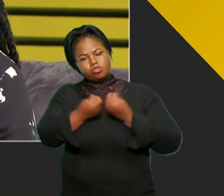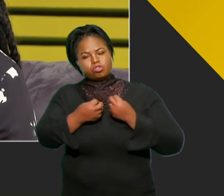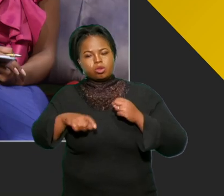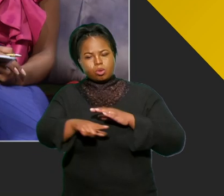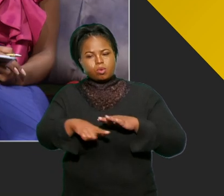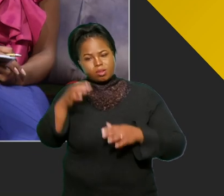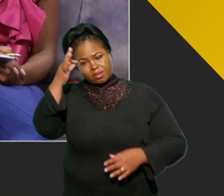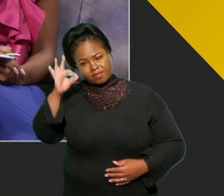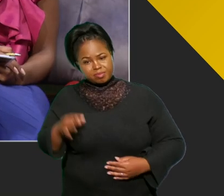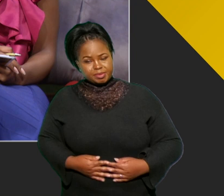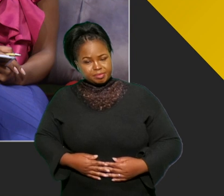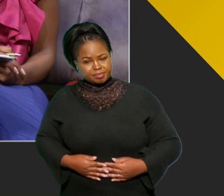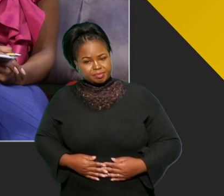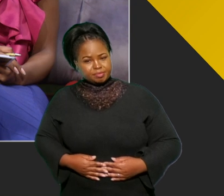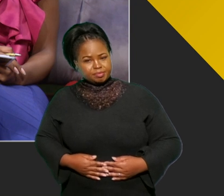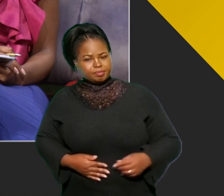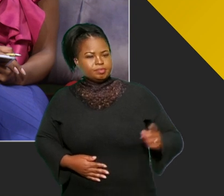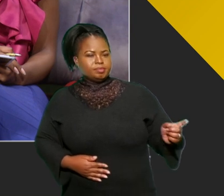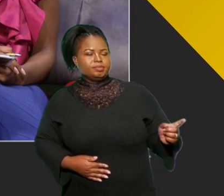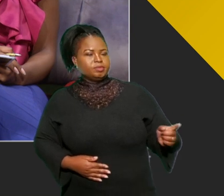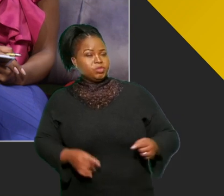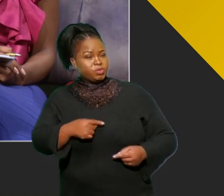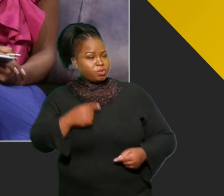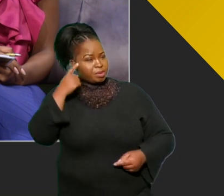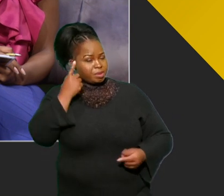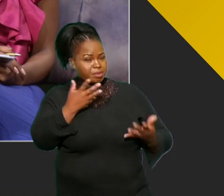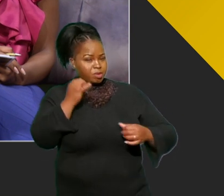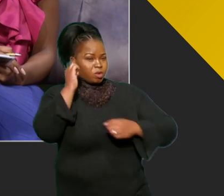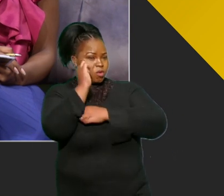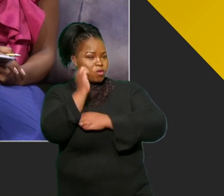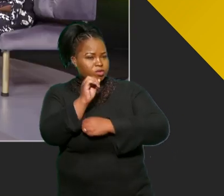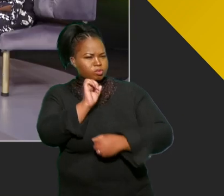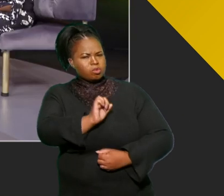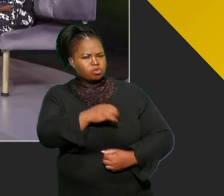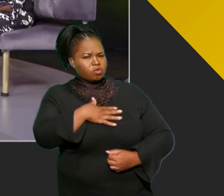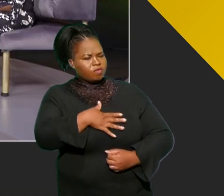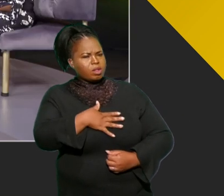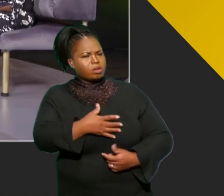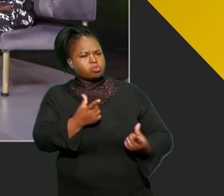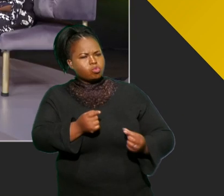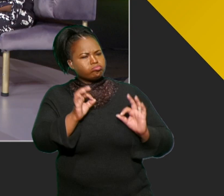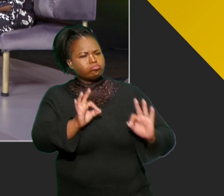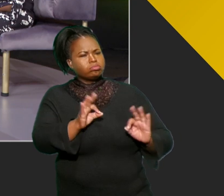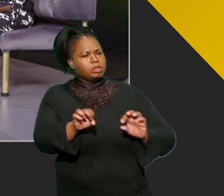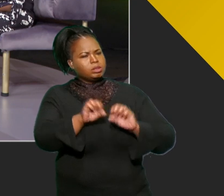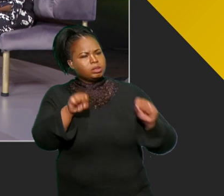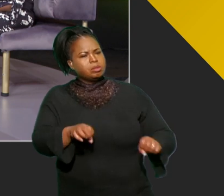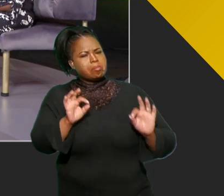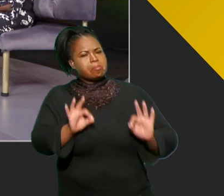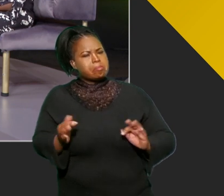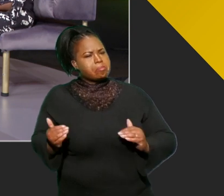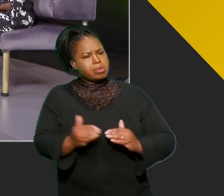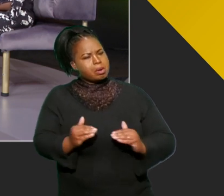Mm. And do you find that in just sticking with you, do you find that your office is currently, do you feel that they're doing justice to the system that exists at the